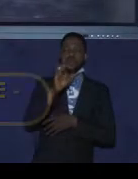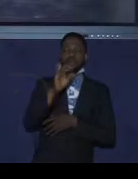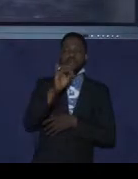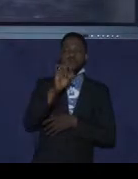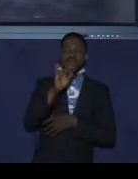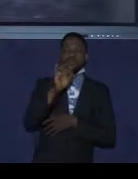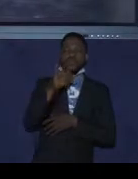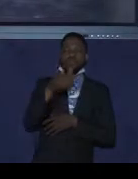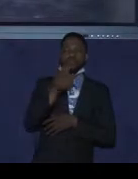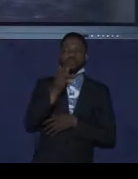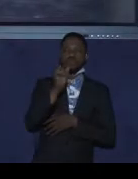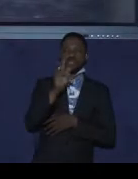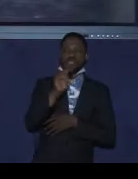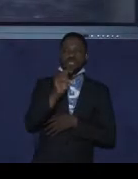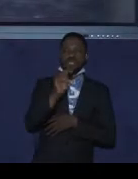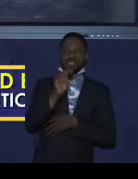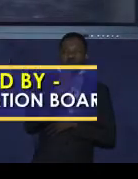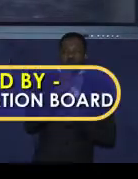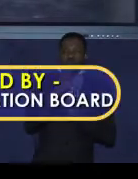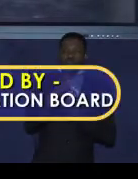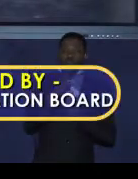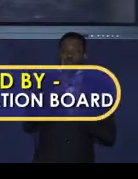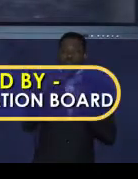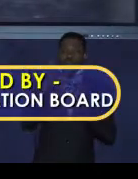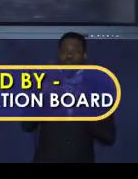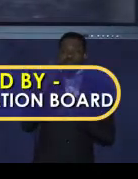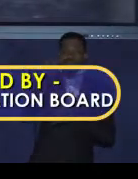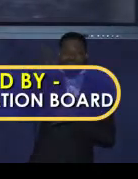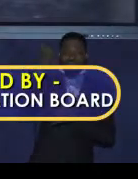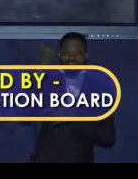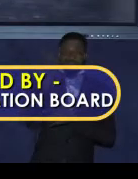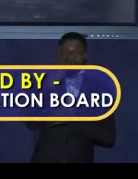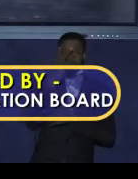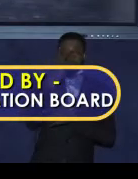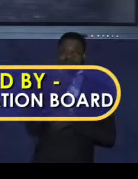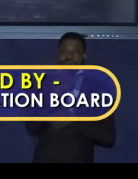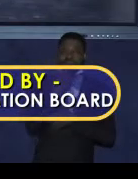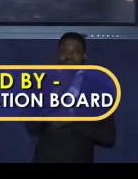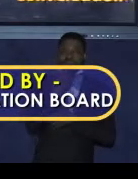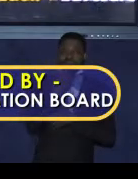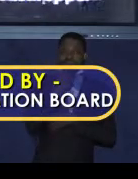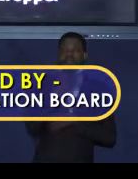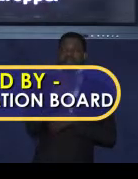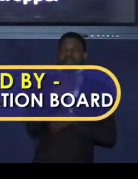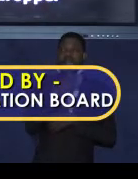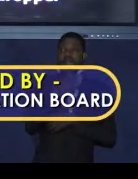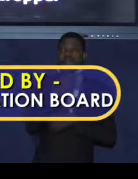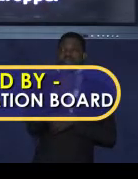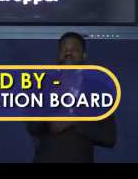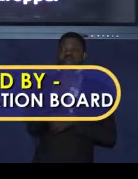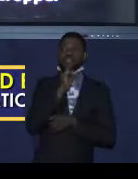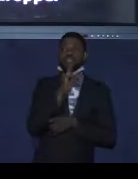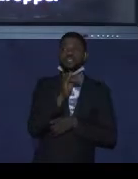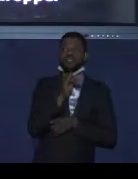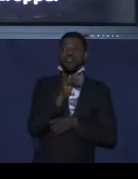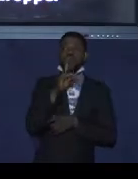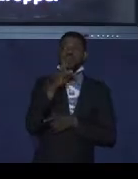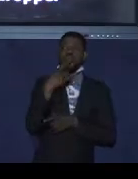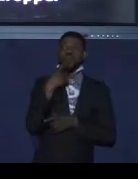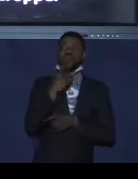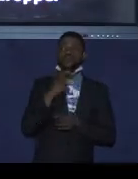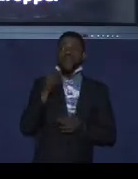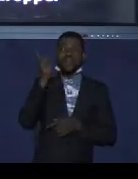or her sleep is a somniloquist. Say that. Good. Another one